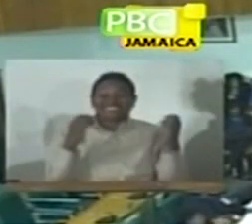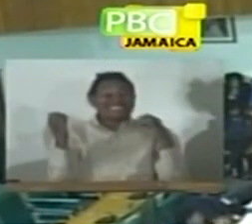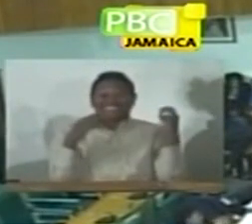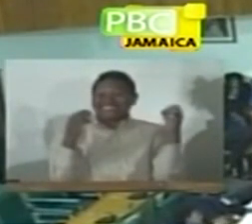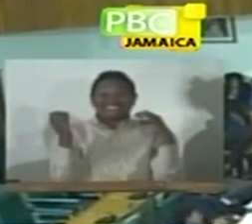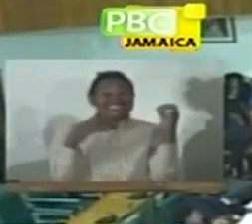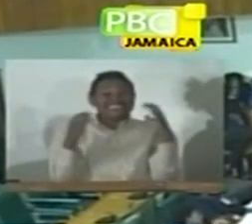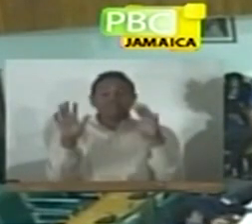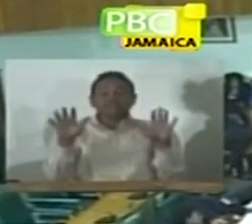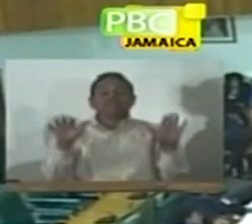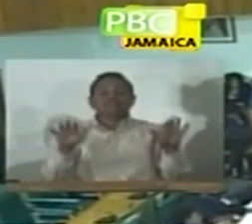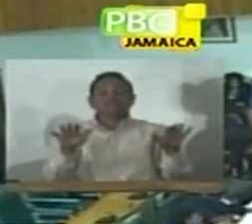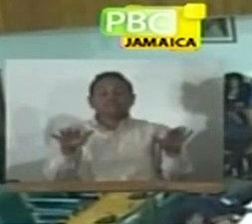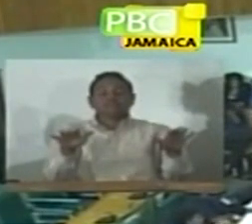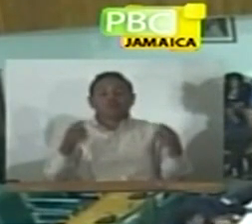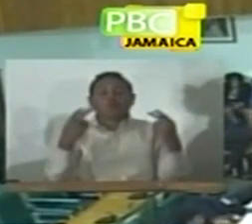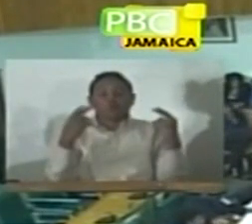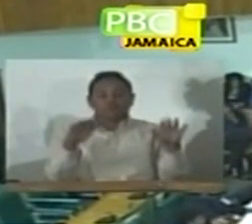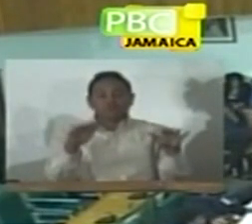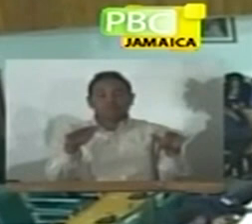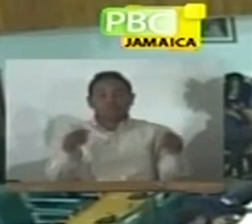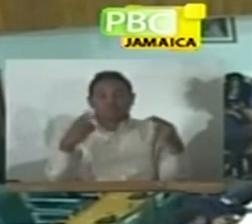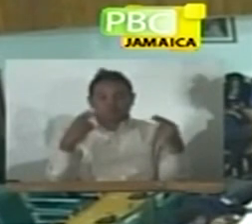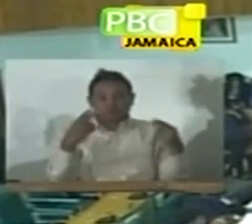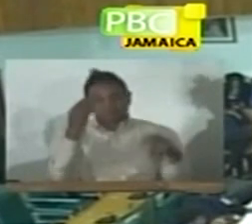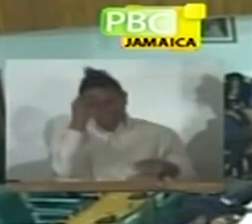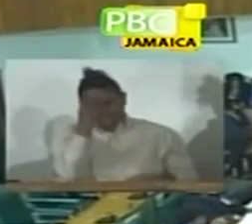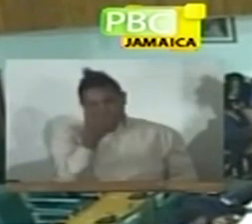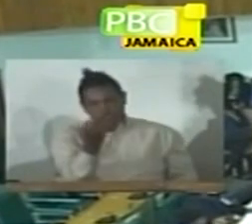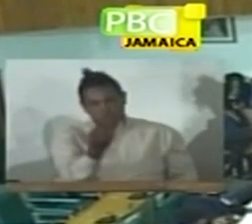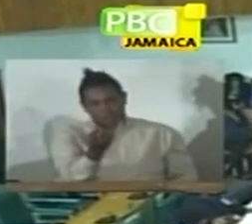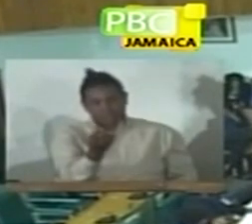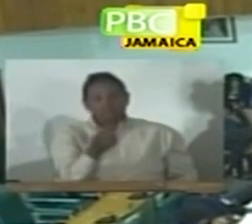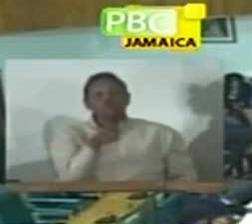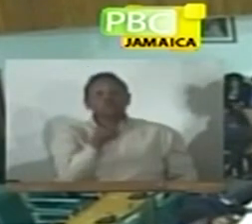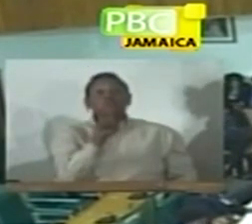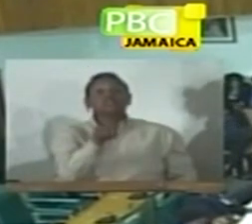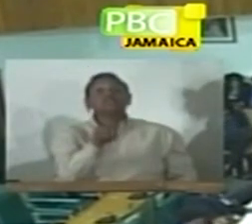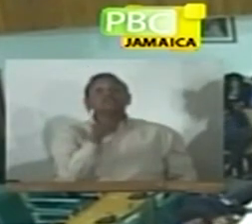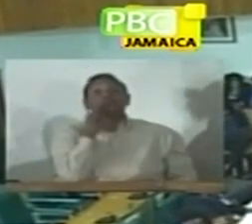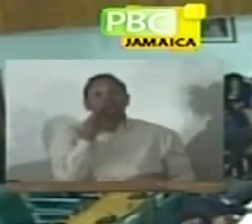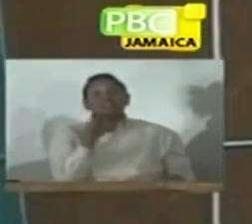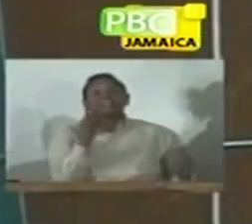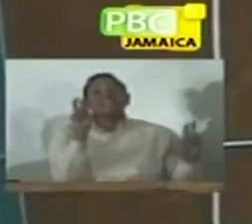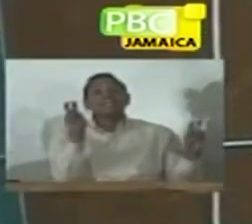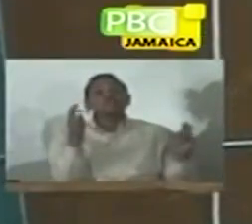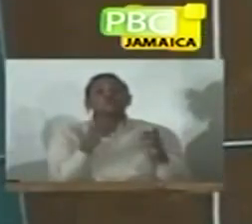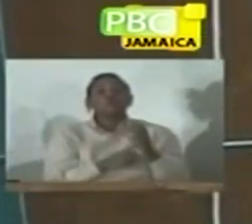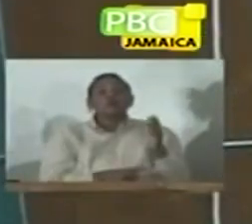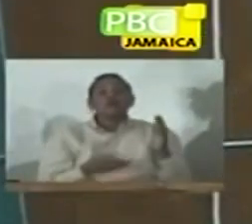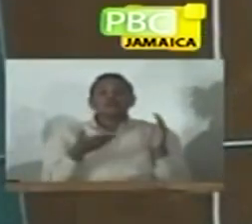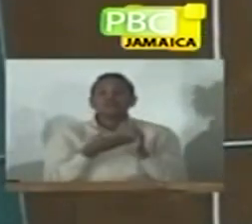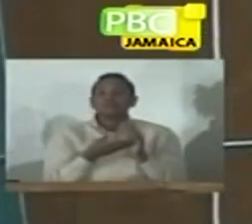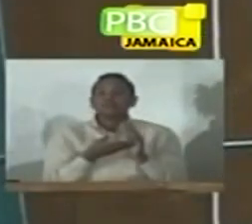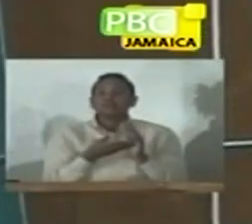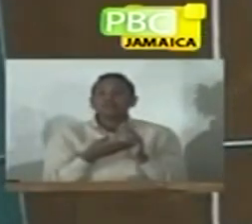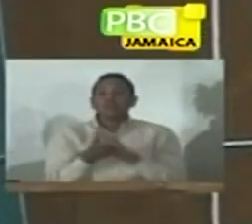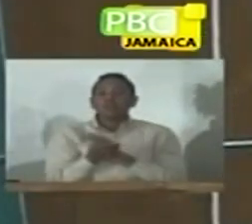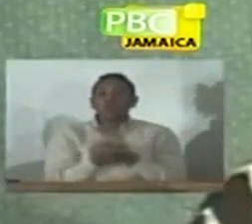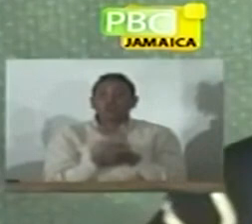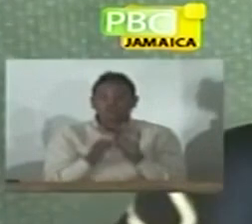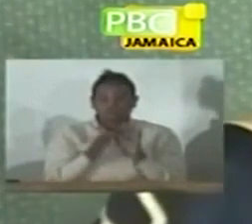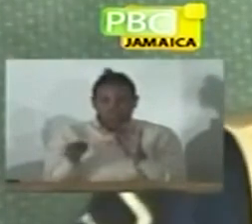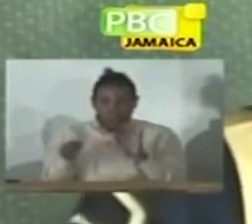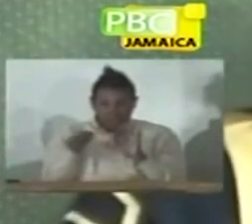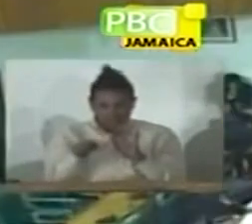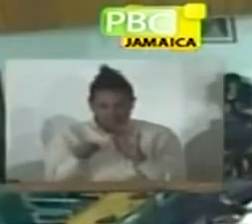tell you, look here. Let me tell you something. You need to deal with the issues at hand. Then the money in the